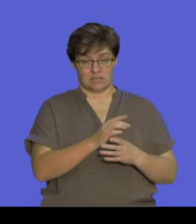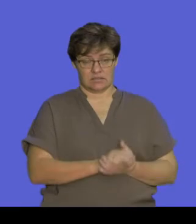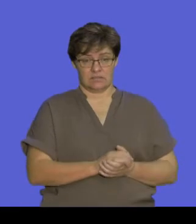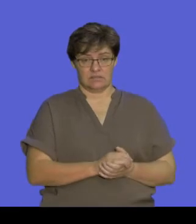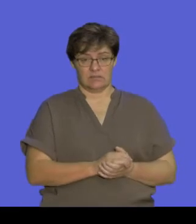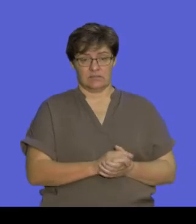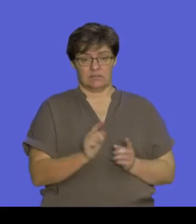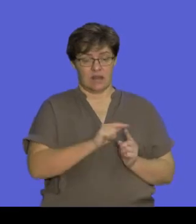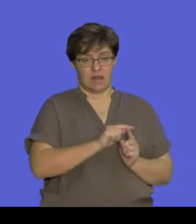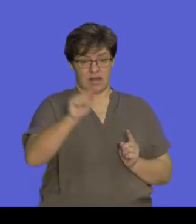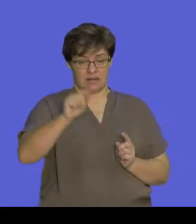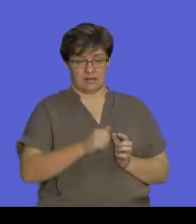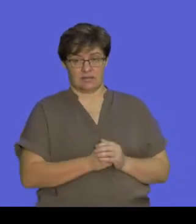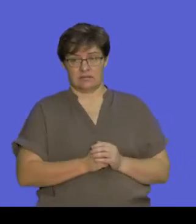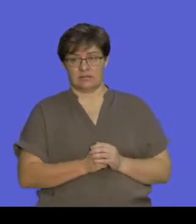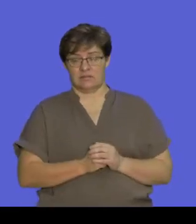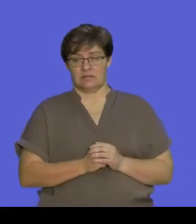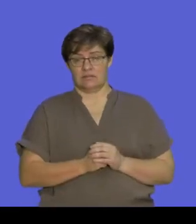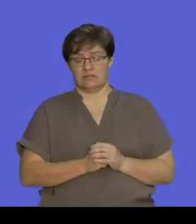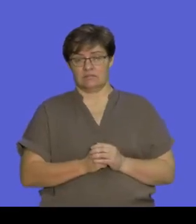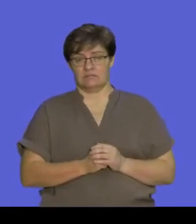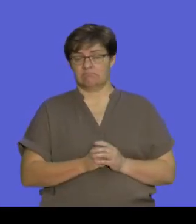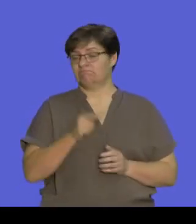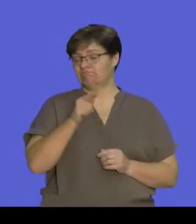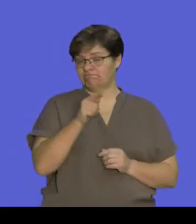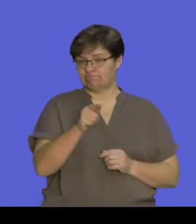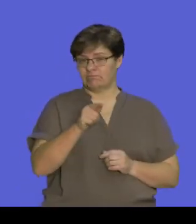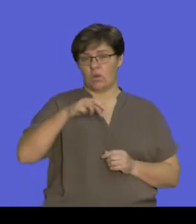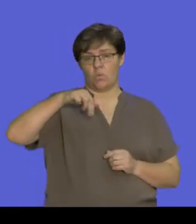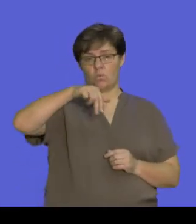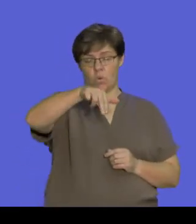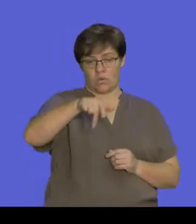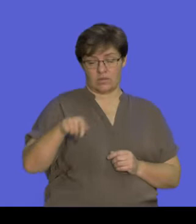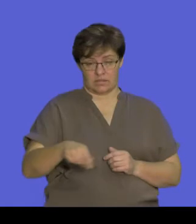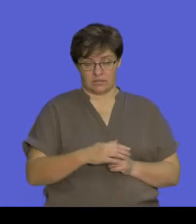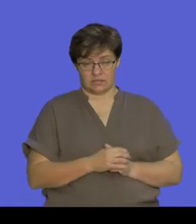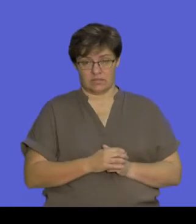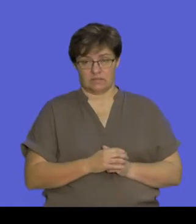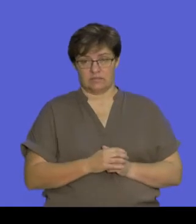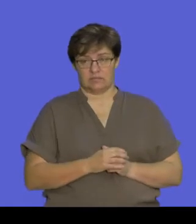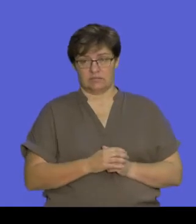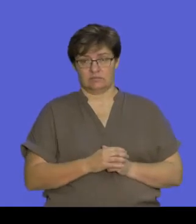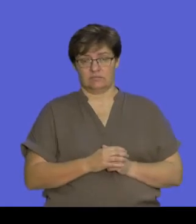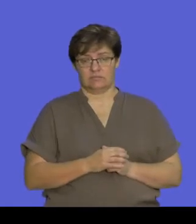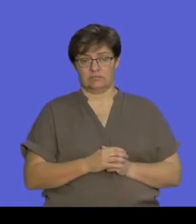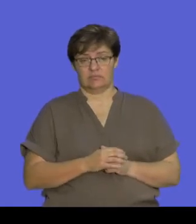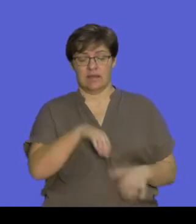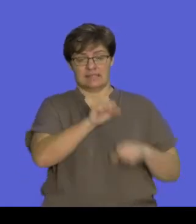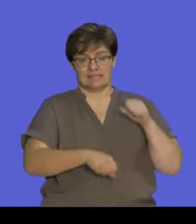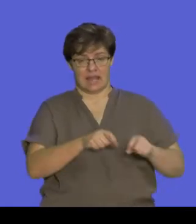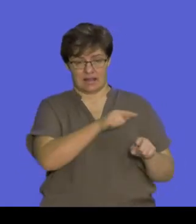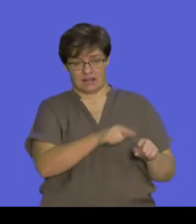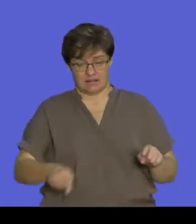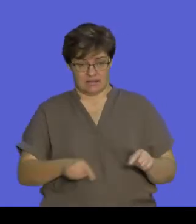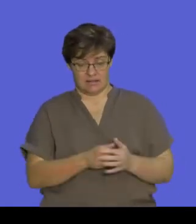1 line up there, and I'm going to say, let that be the walk line. and then let this be the cycle